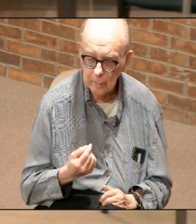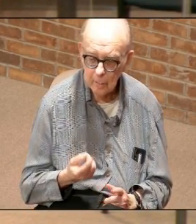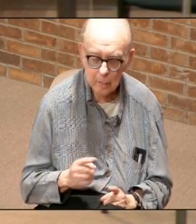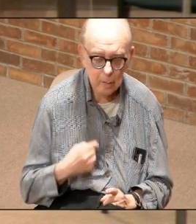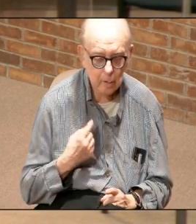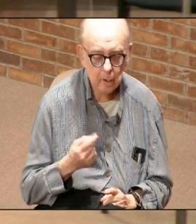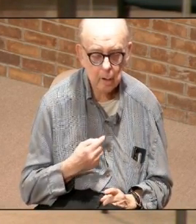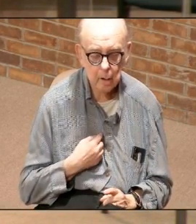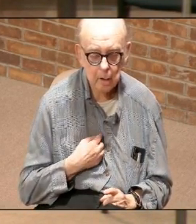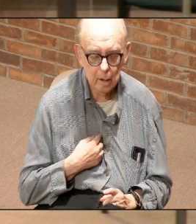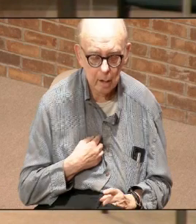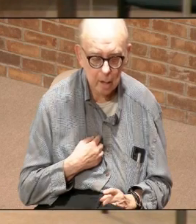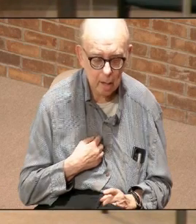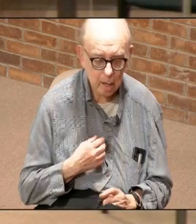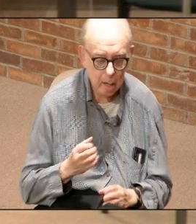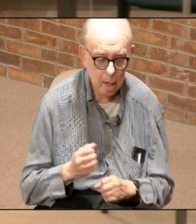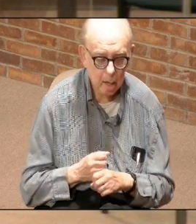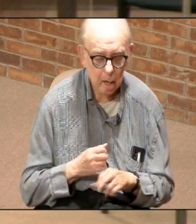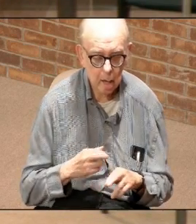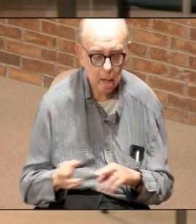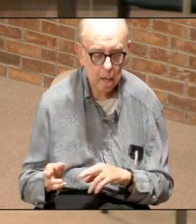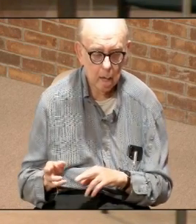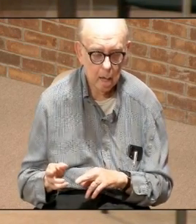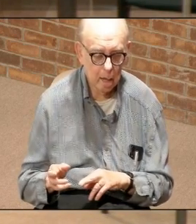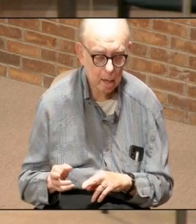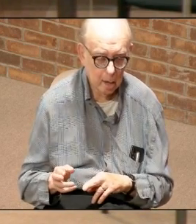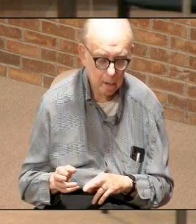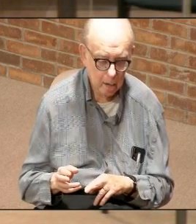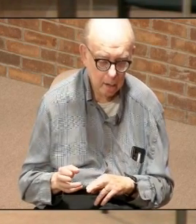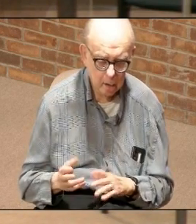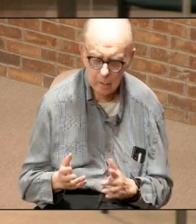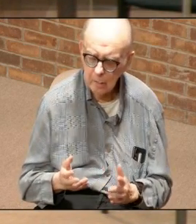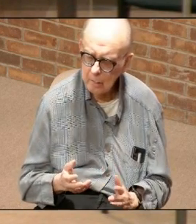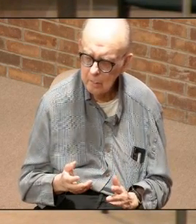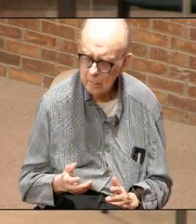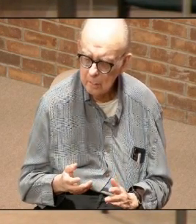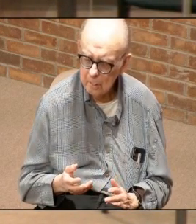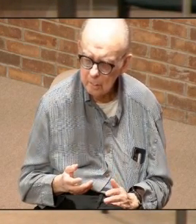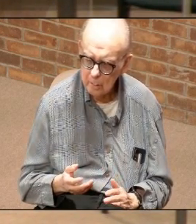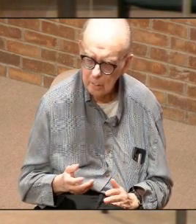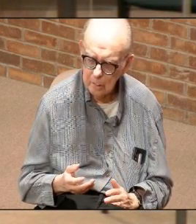When we were getting ready for our surgery, and